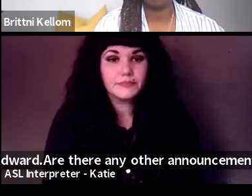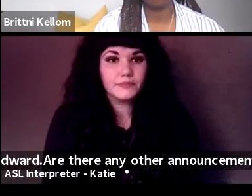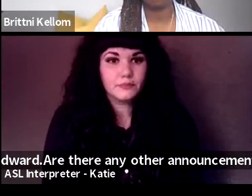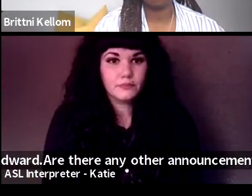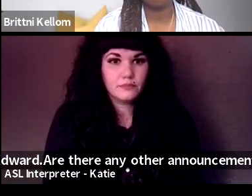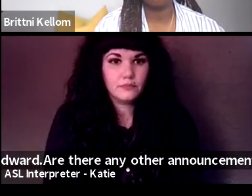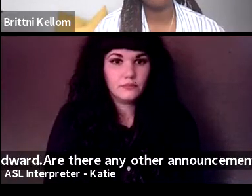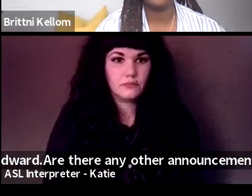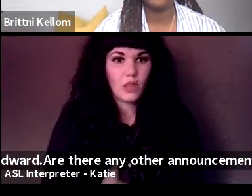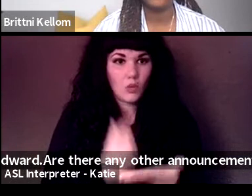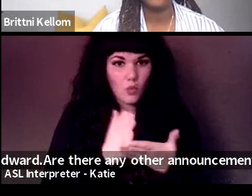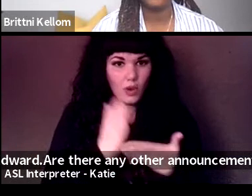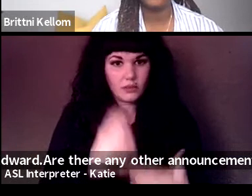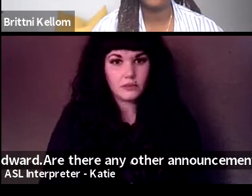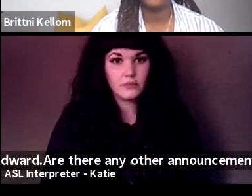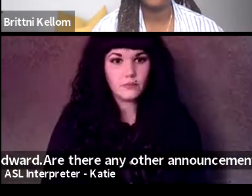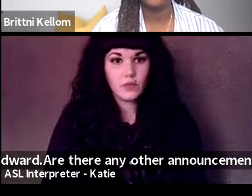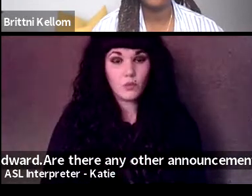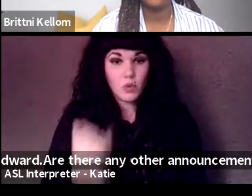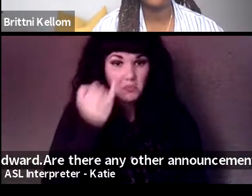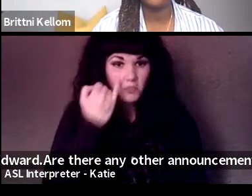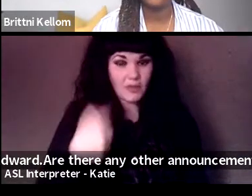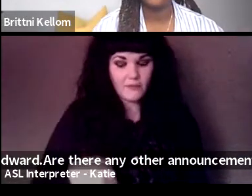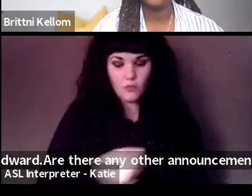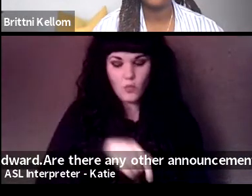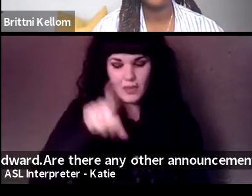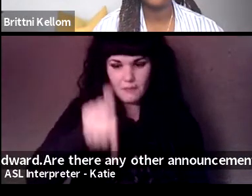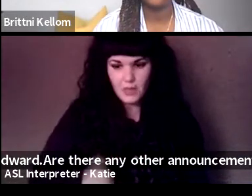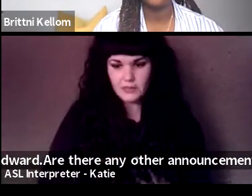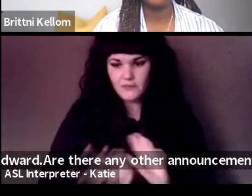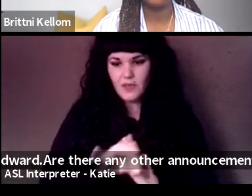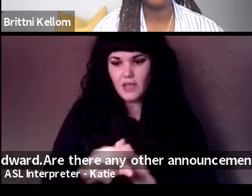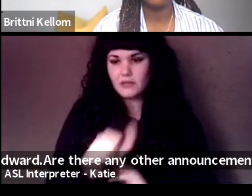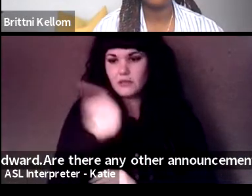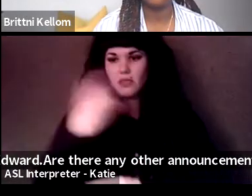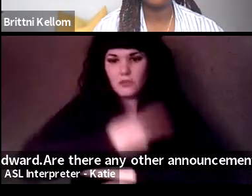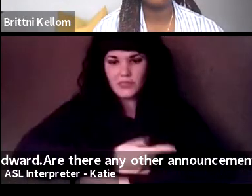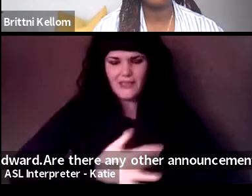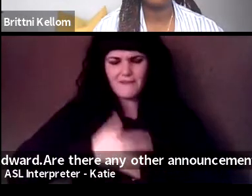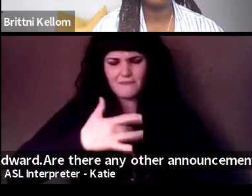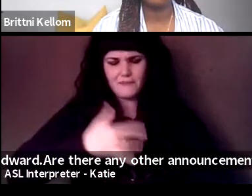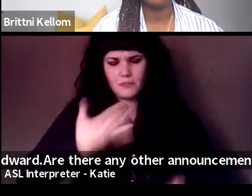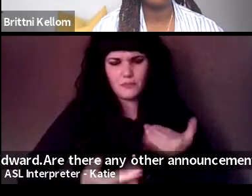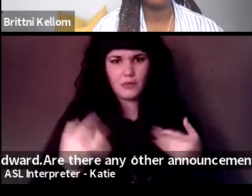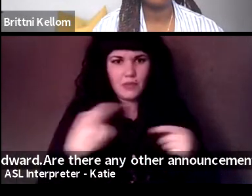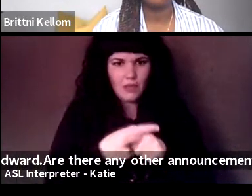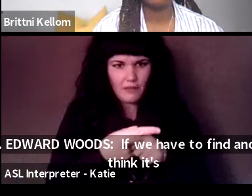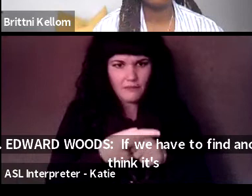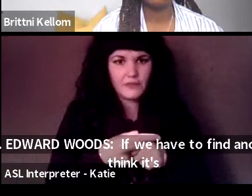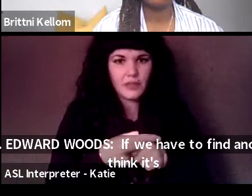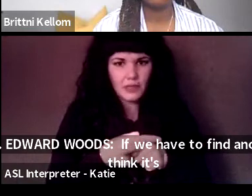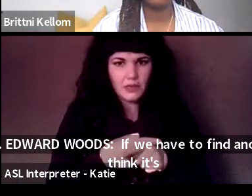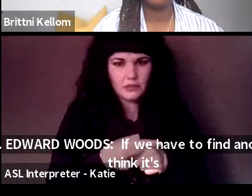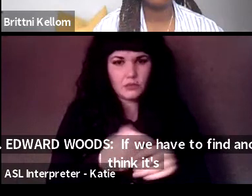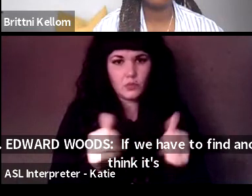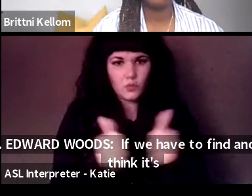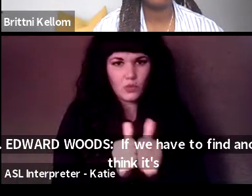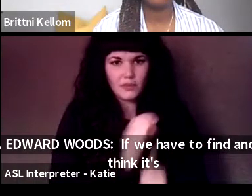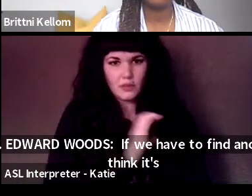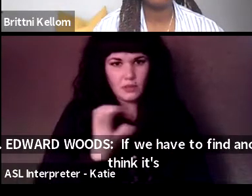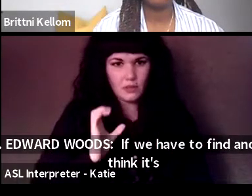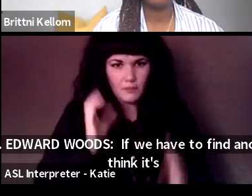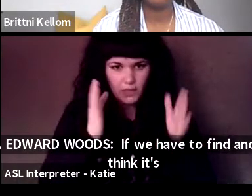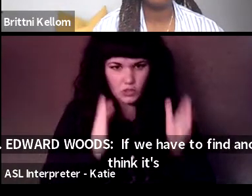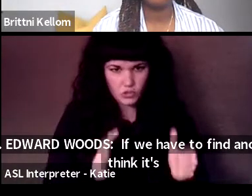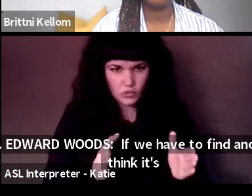All right, well, if we have to find another day, I think it's a conflict with a particular commissioner. So let me just see if